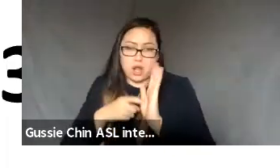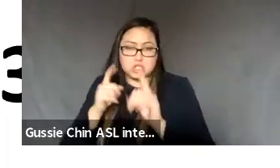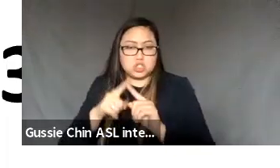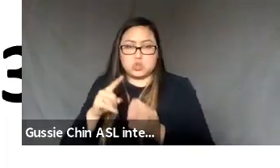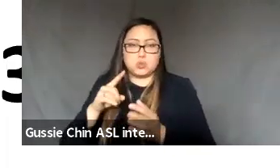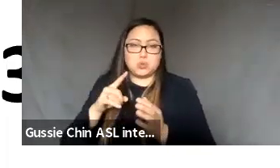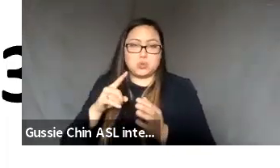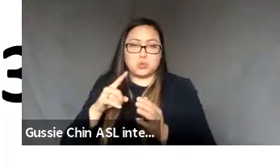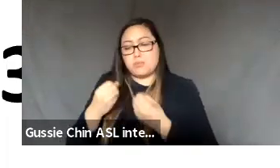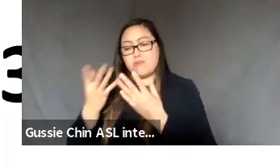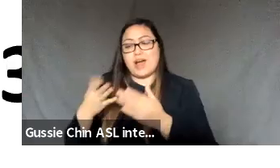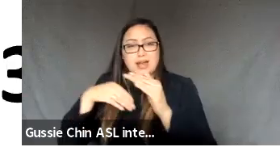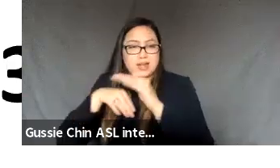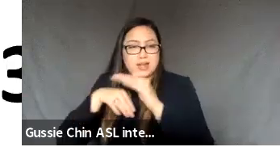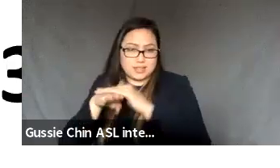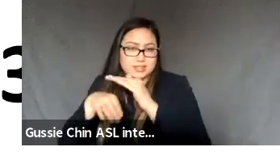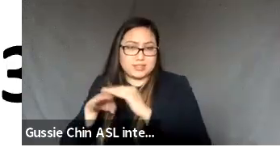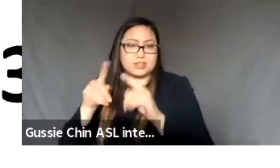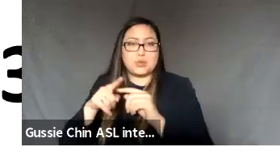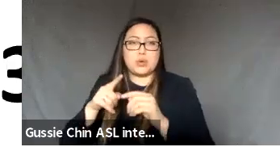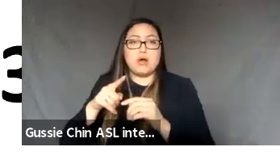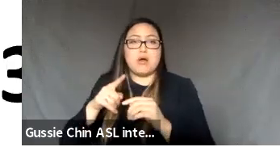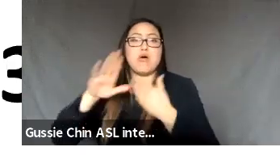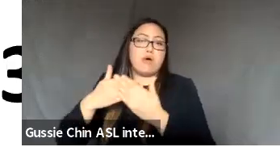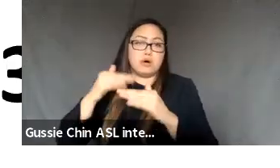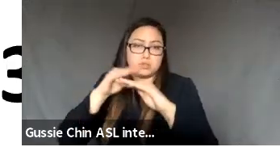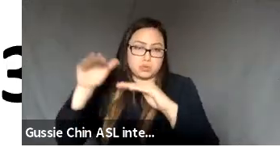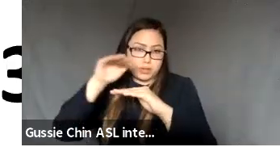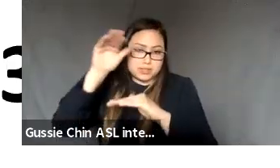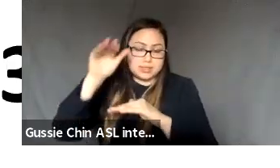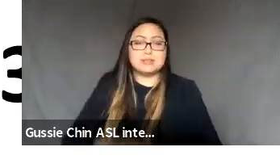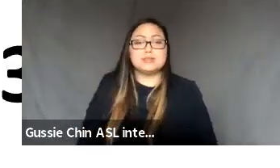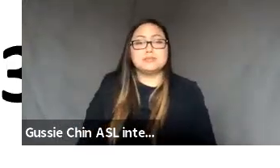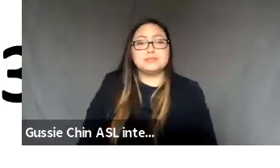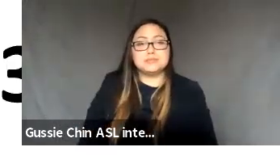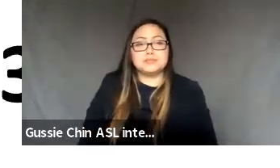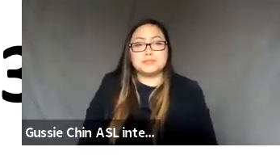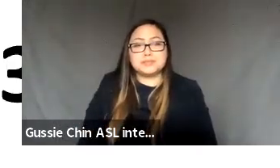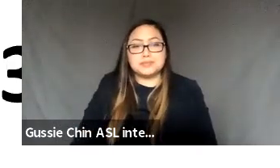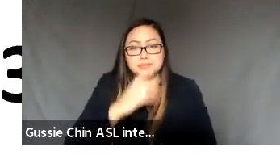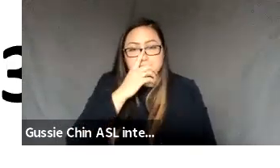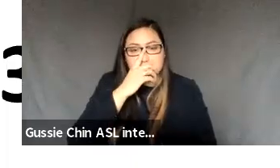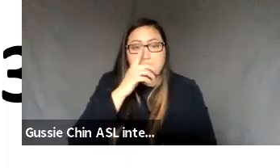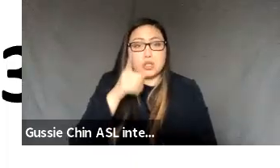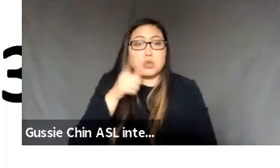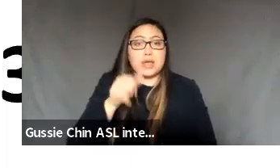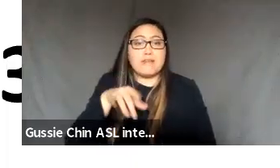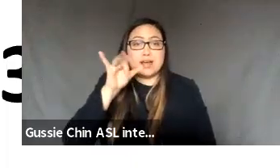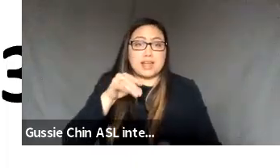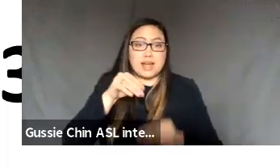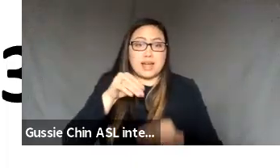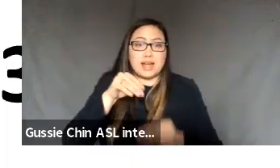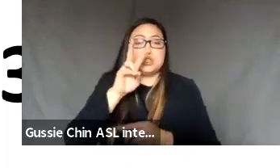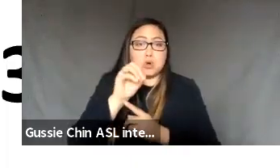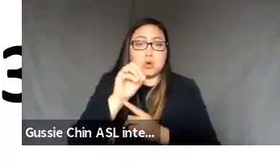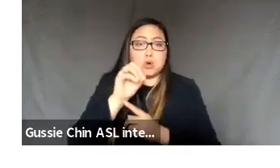this exception more in the next few slides. And you can find that in section 206.2.3 Okay, so let's move